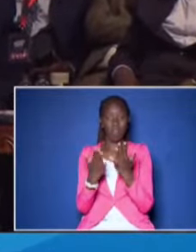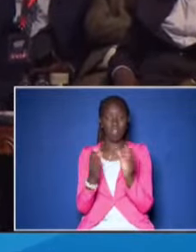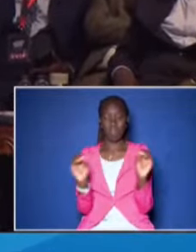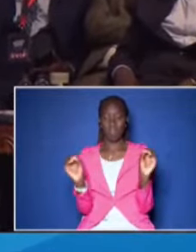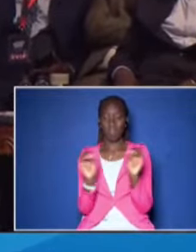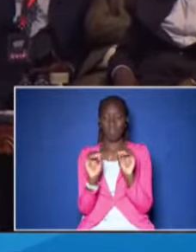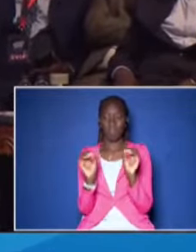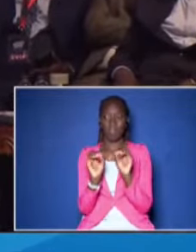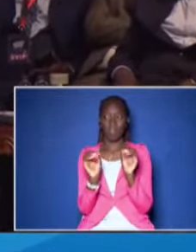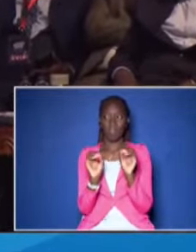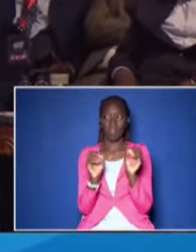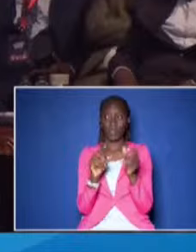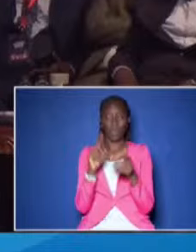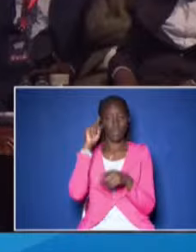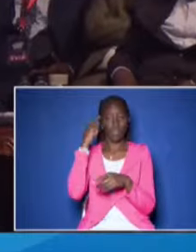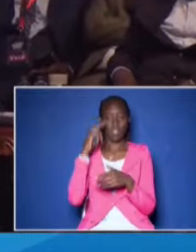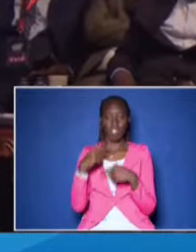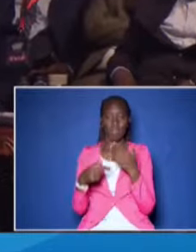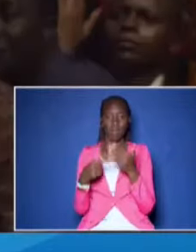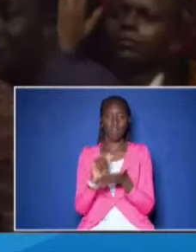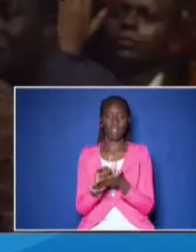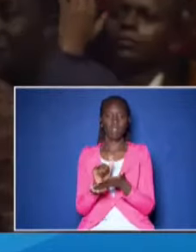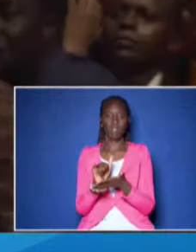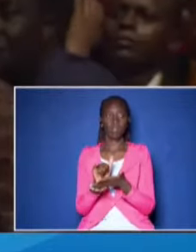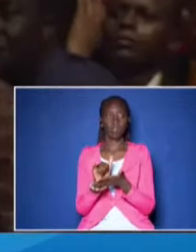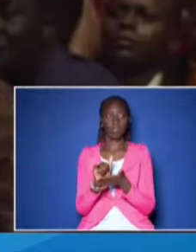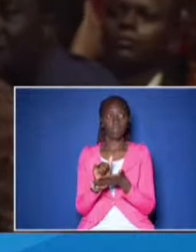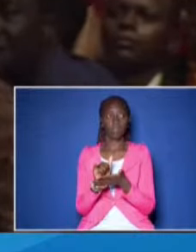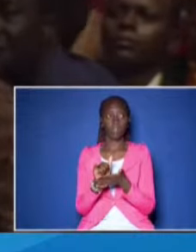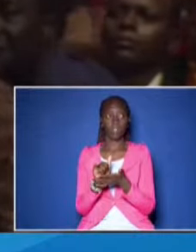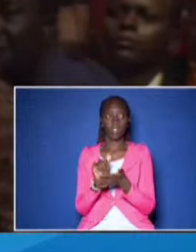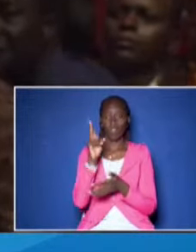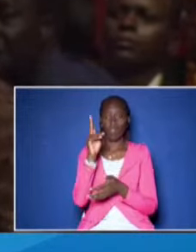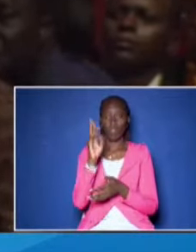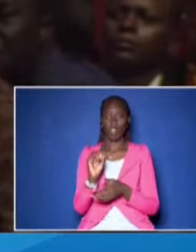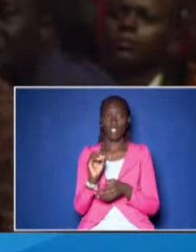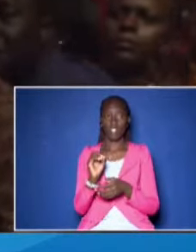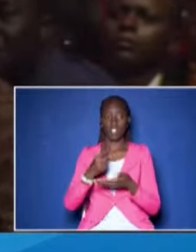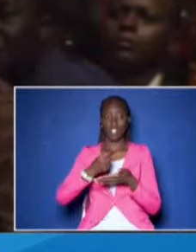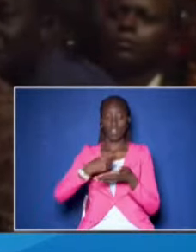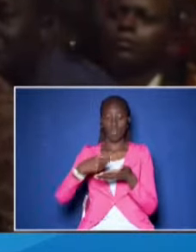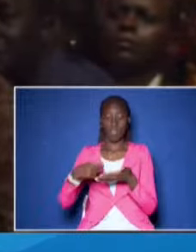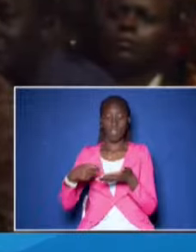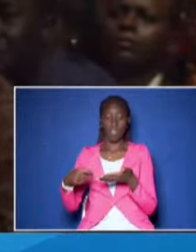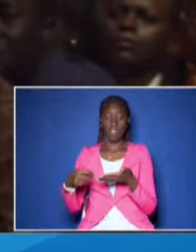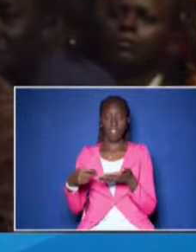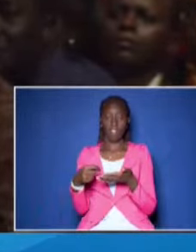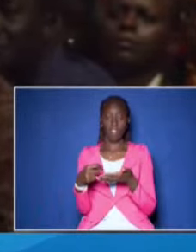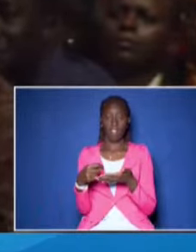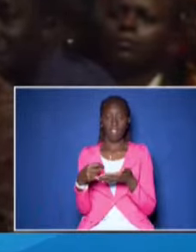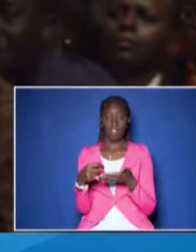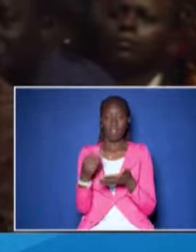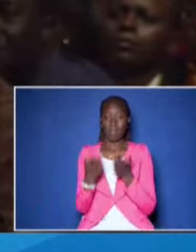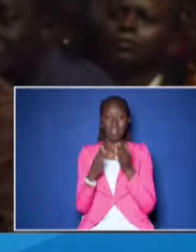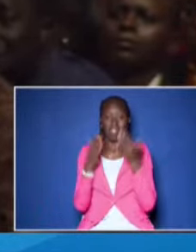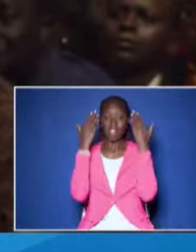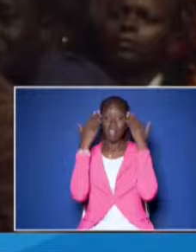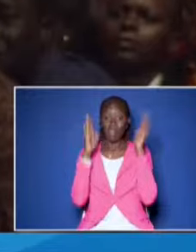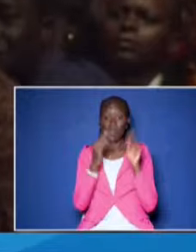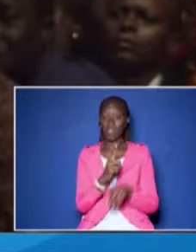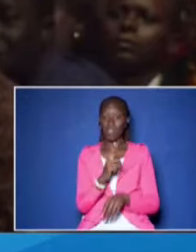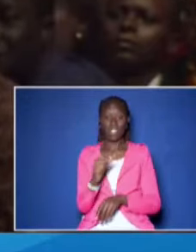book think about 40 authors who did not know each